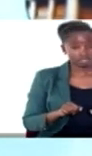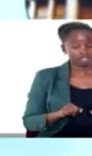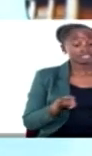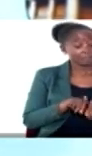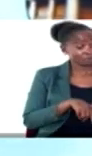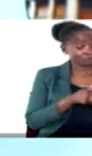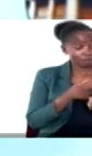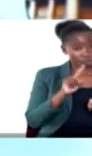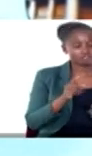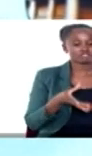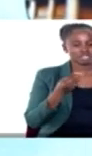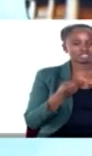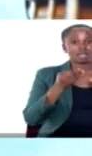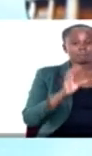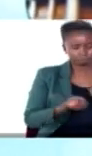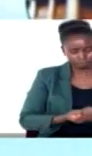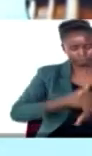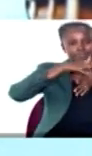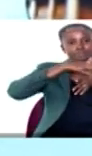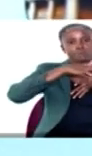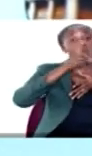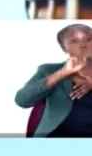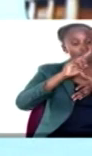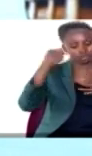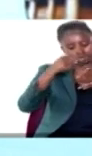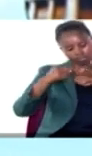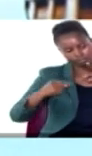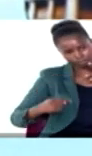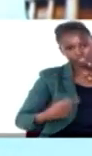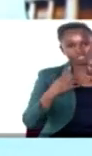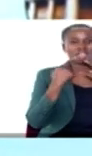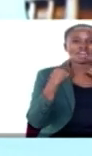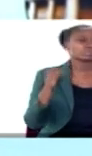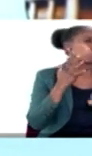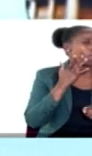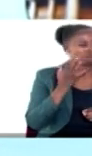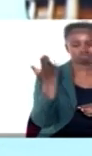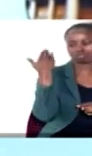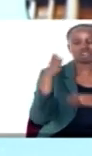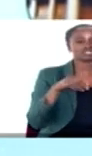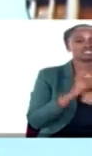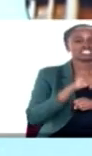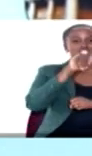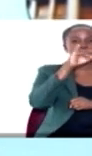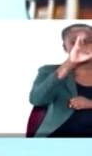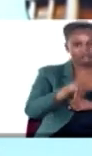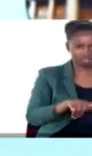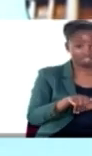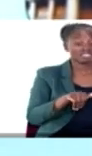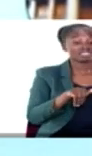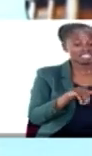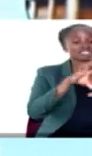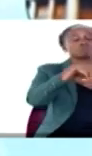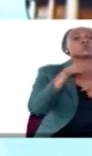outlined priorities as a follow-up to what we announced in July last year. These priorities include